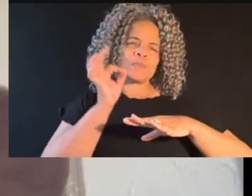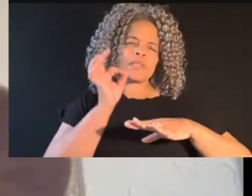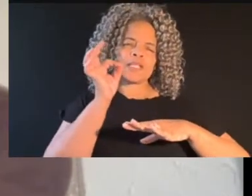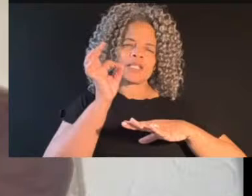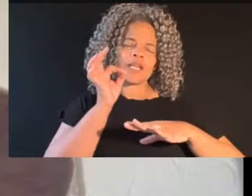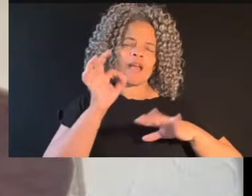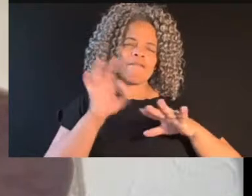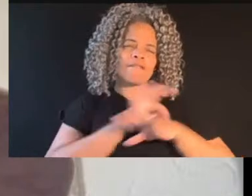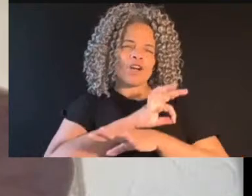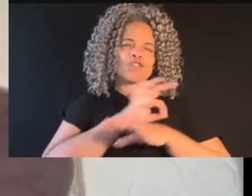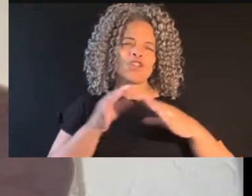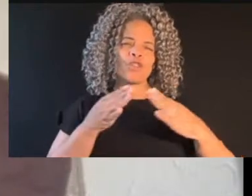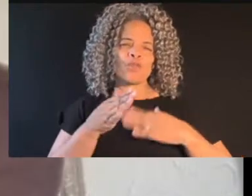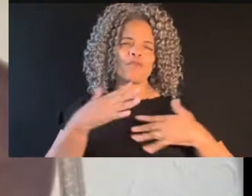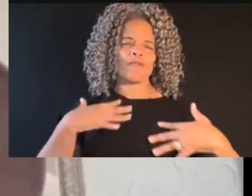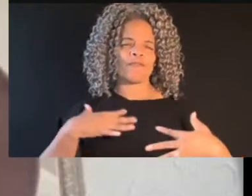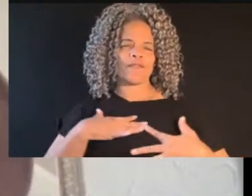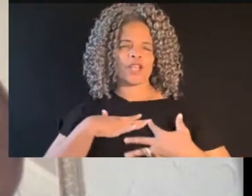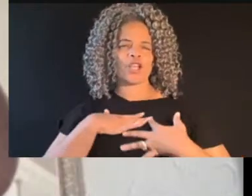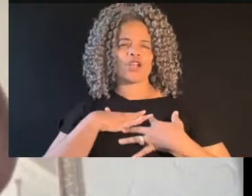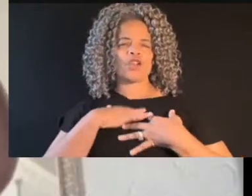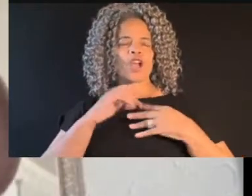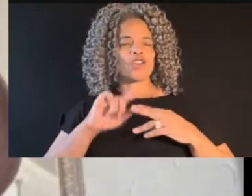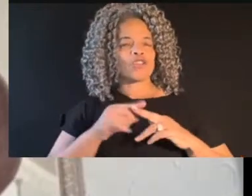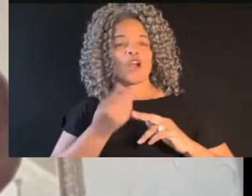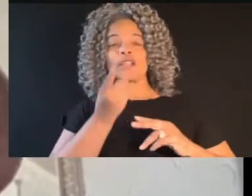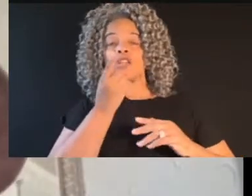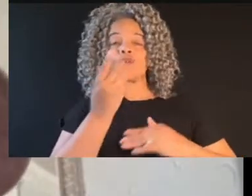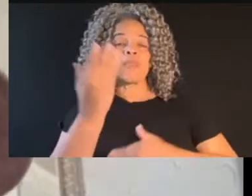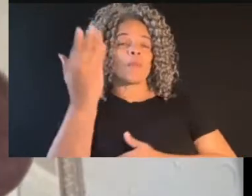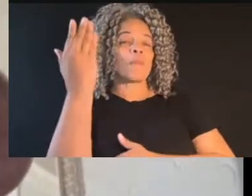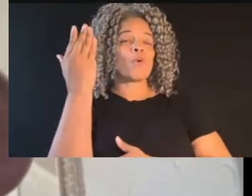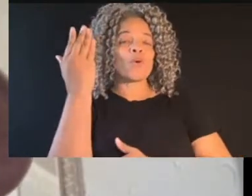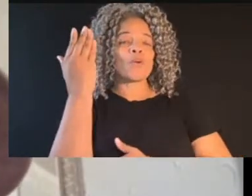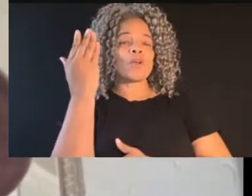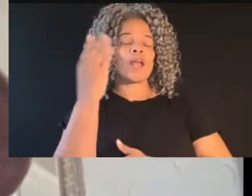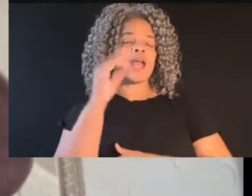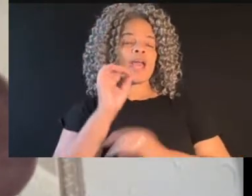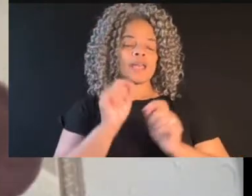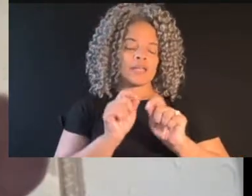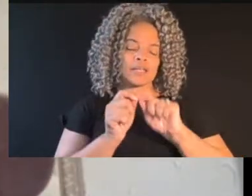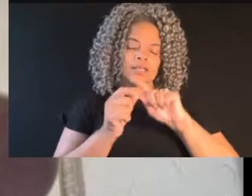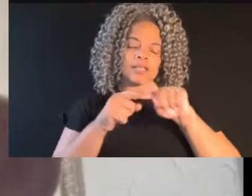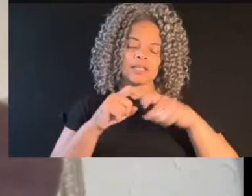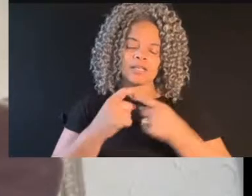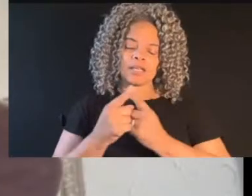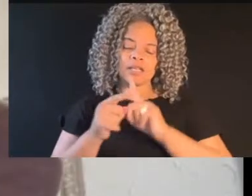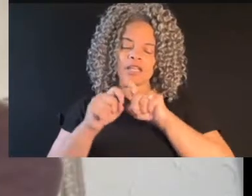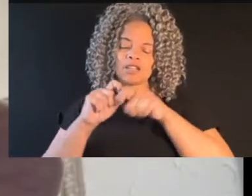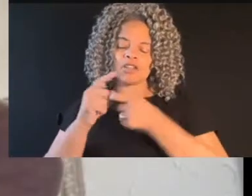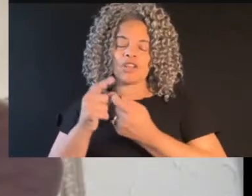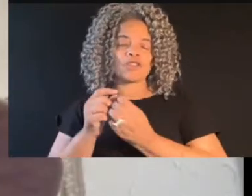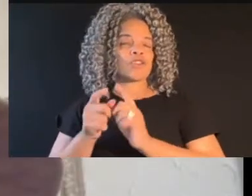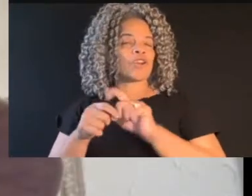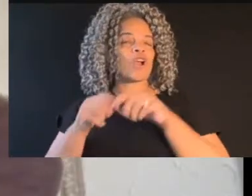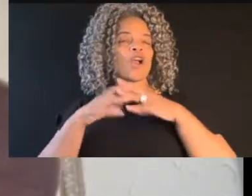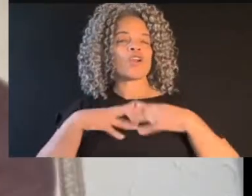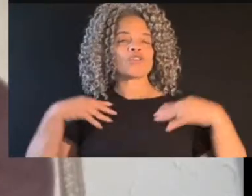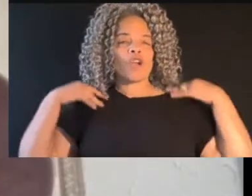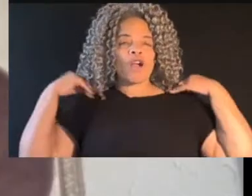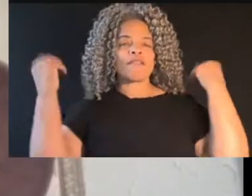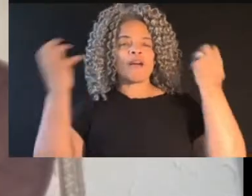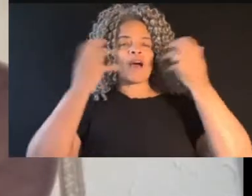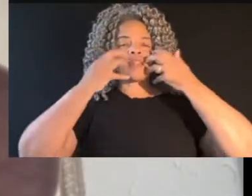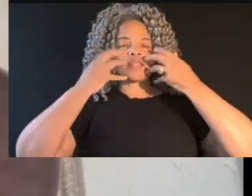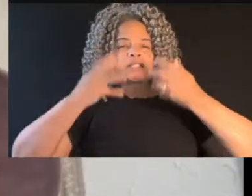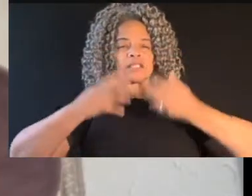fear. Start dinner in the morning and knit a scarf out of tears. We'll